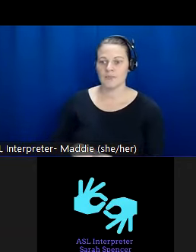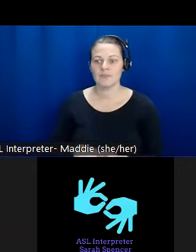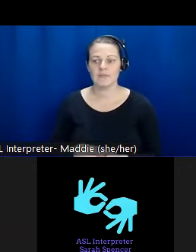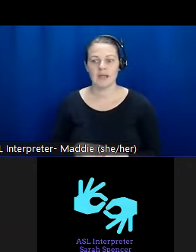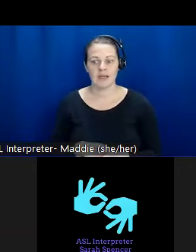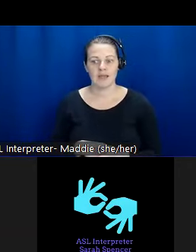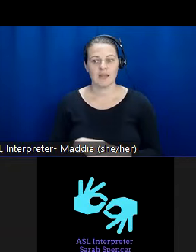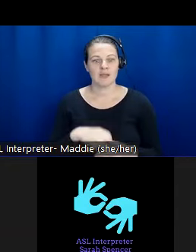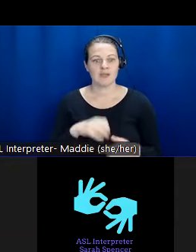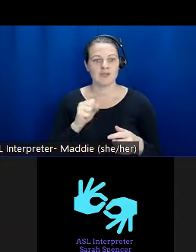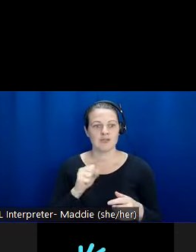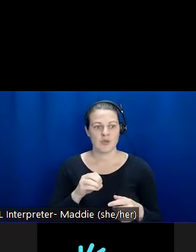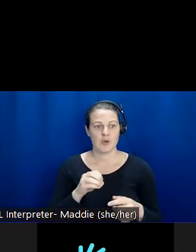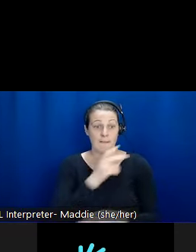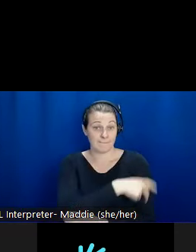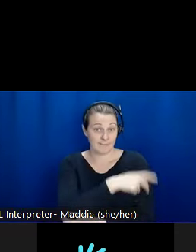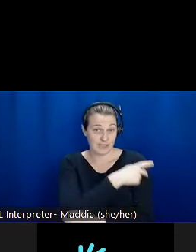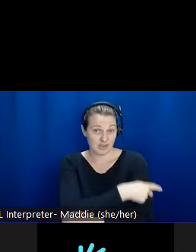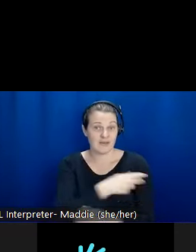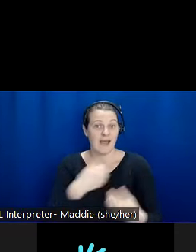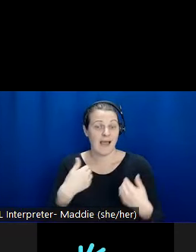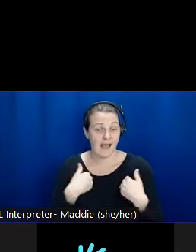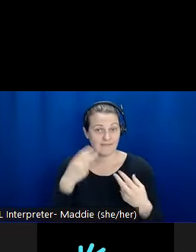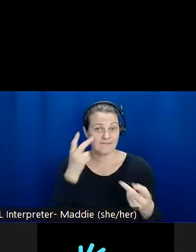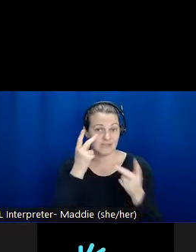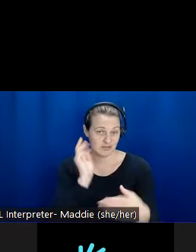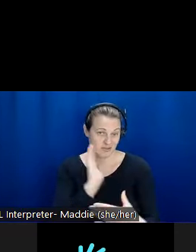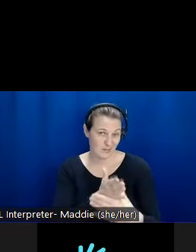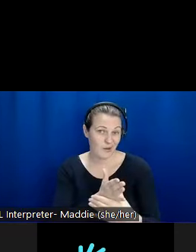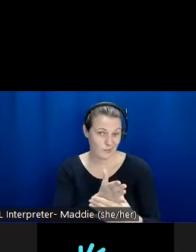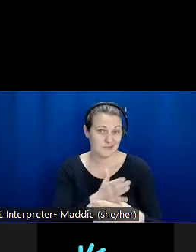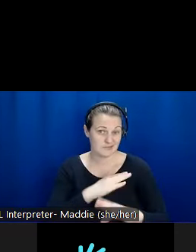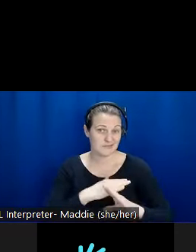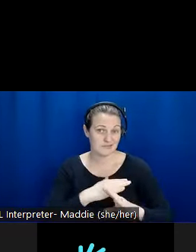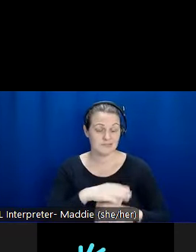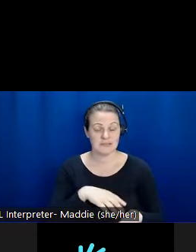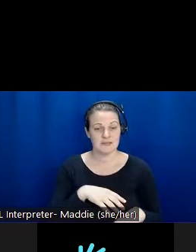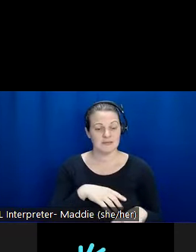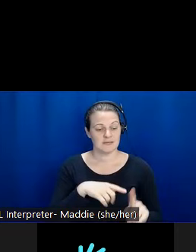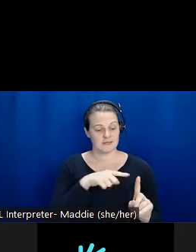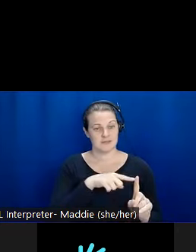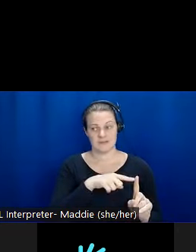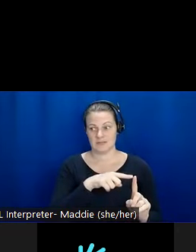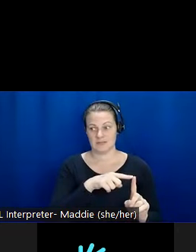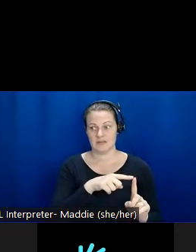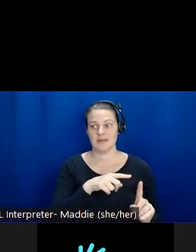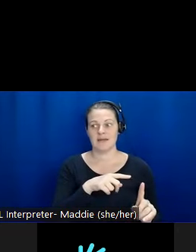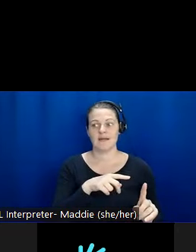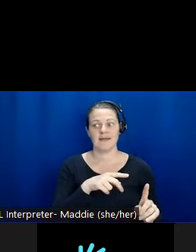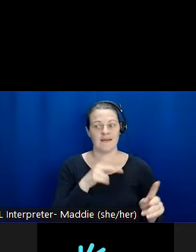a patient has vision impairment and they are referred to us for a vision